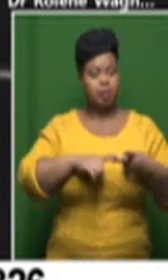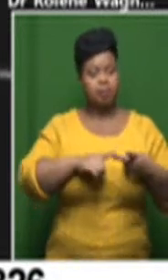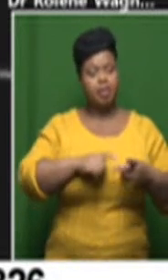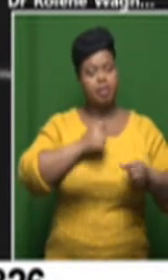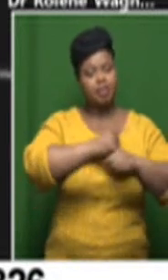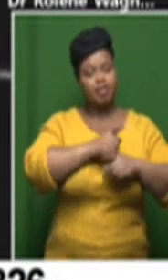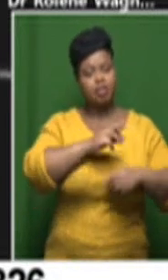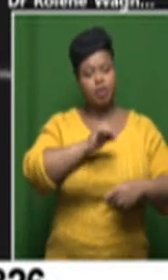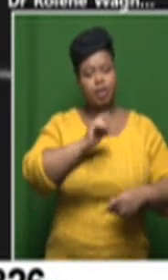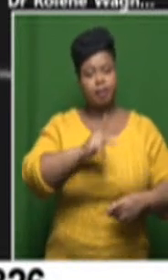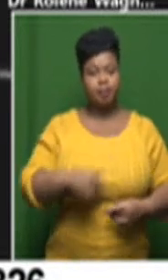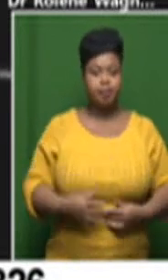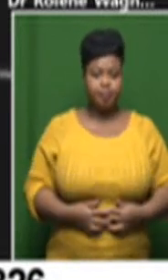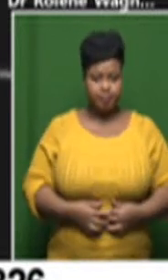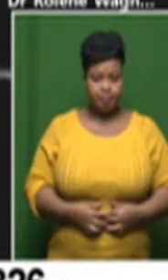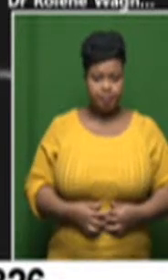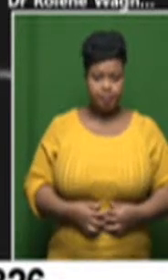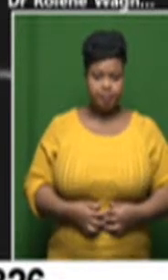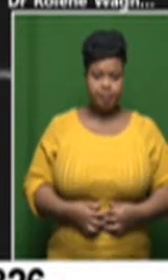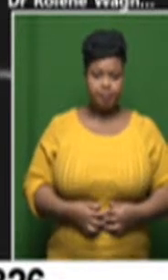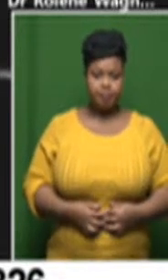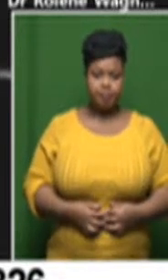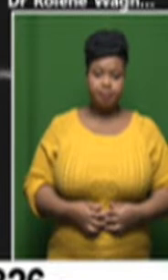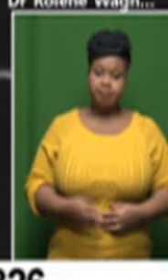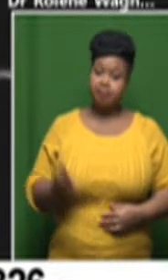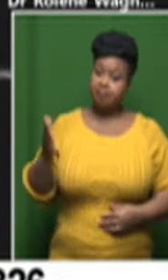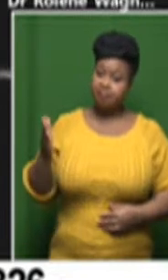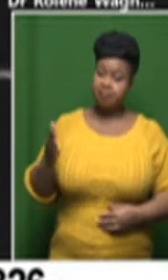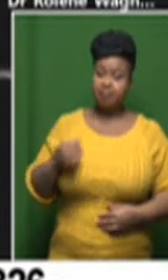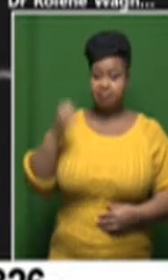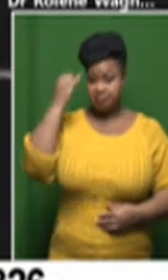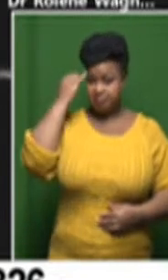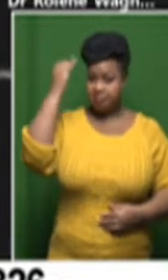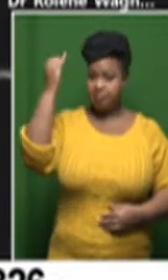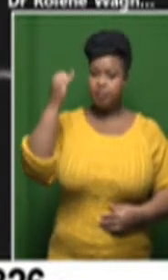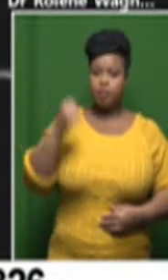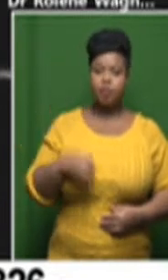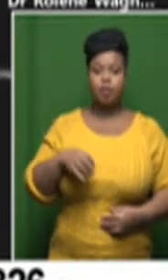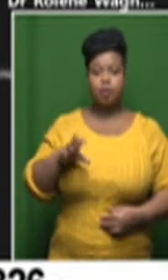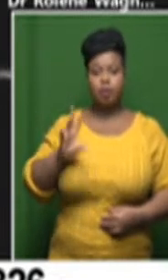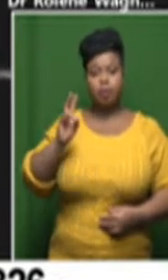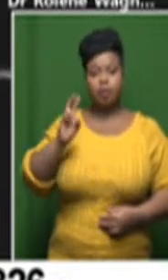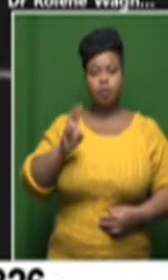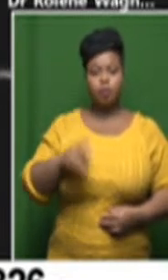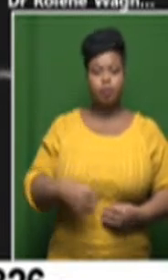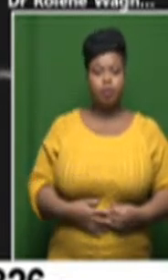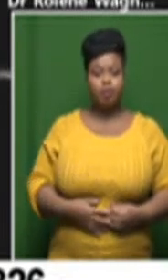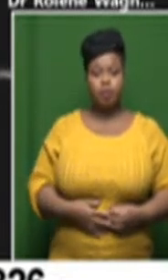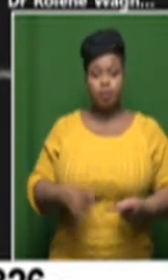taxi ranks. And then this is an initiative that we started on Wednesday. One of the